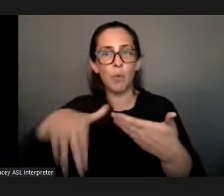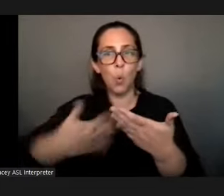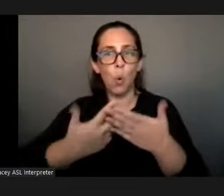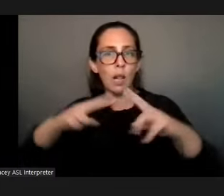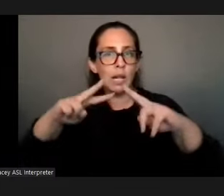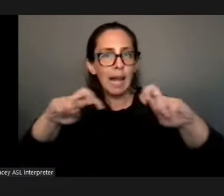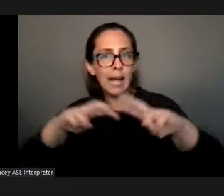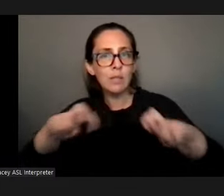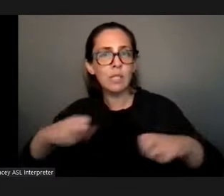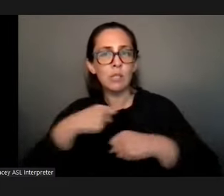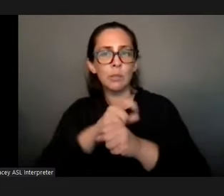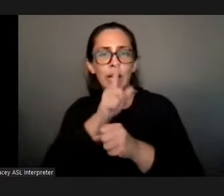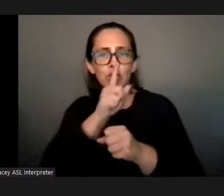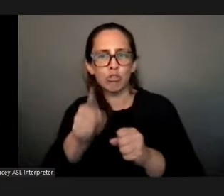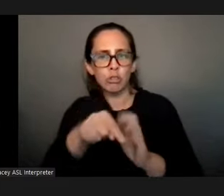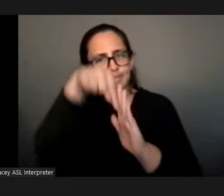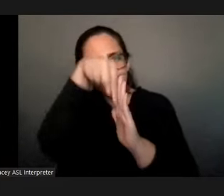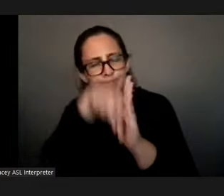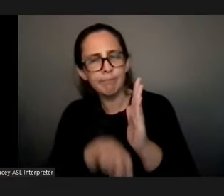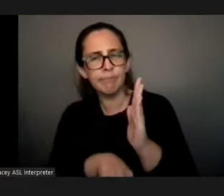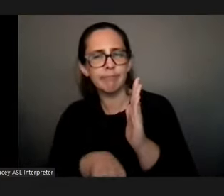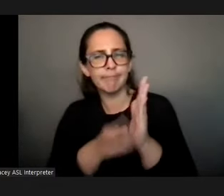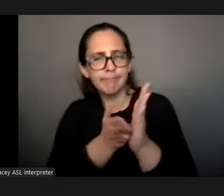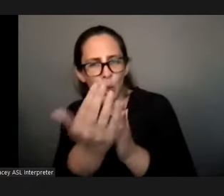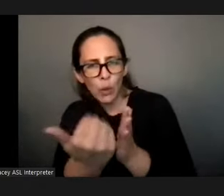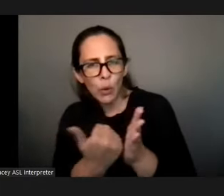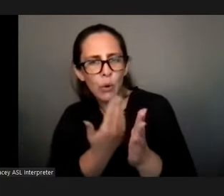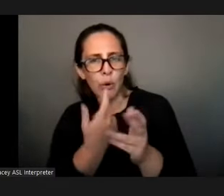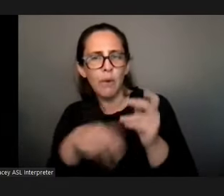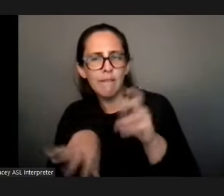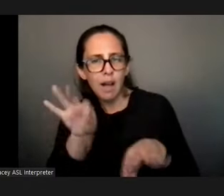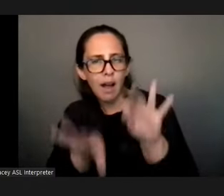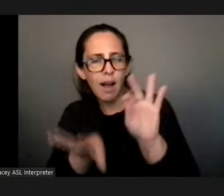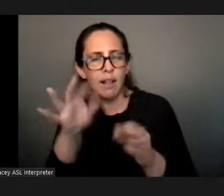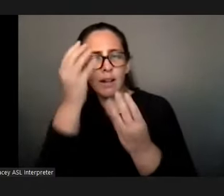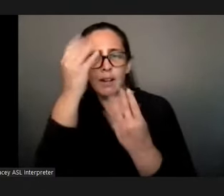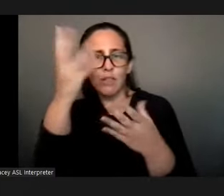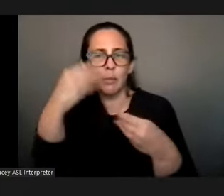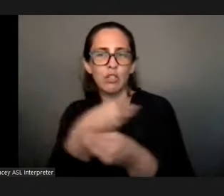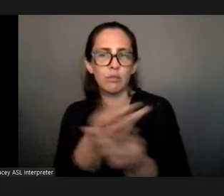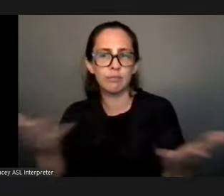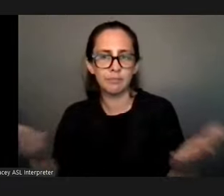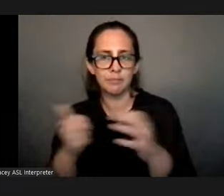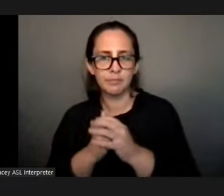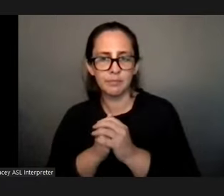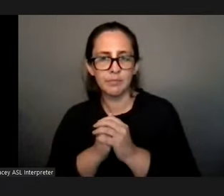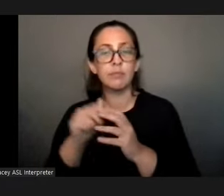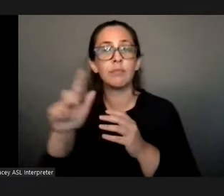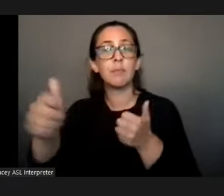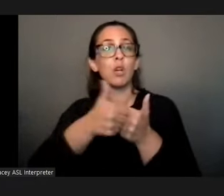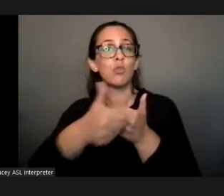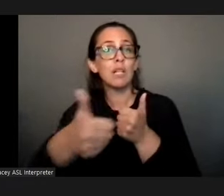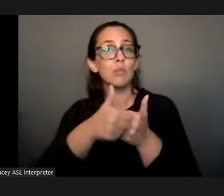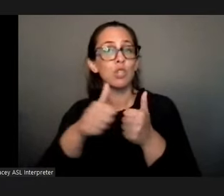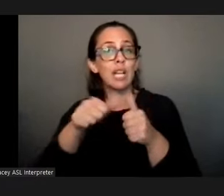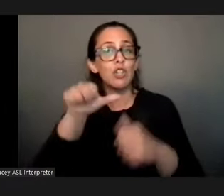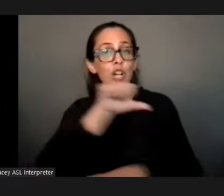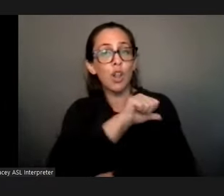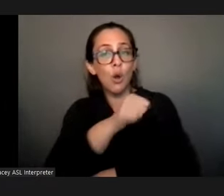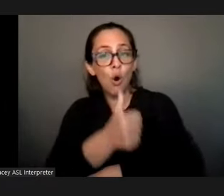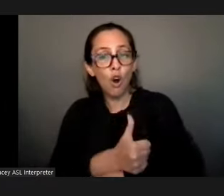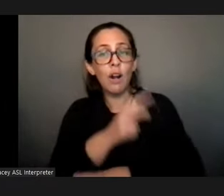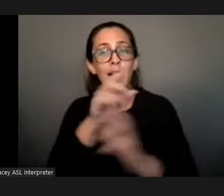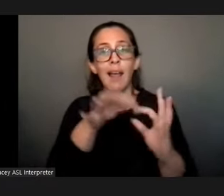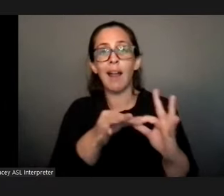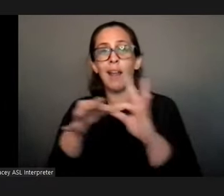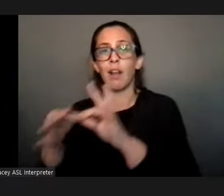to confirm that they are complete, and they will also issue the environmental findings for the project. Metropolitan Transportation Authority and its affiliate, the